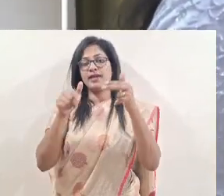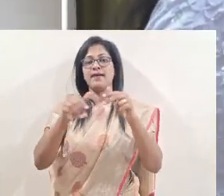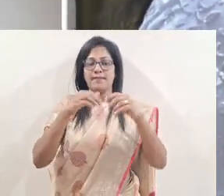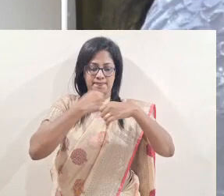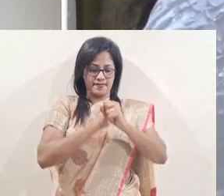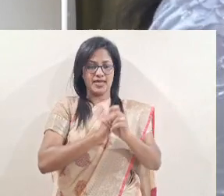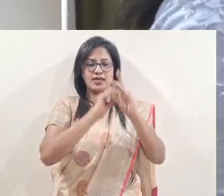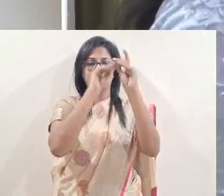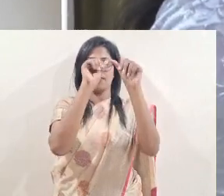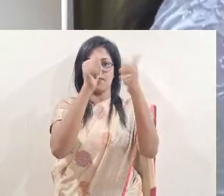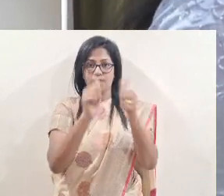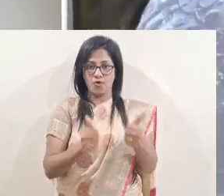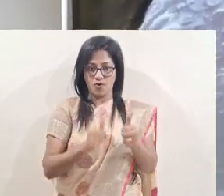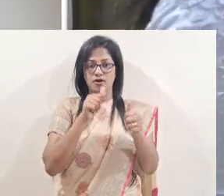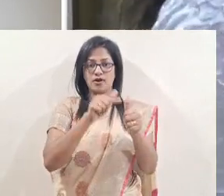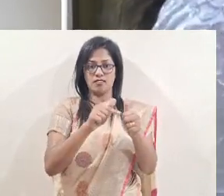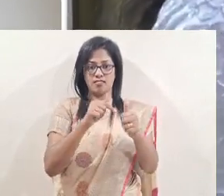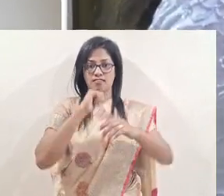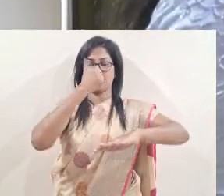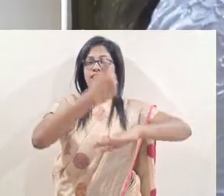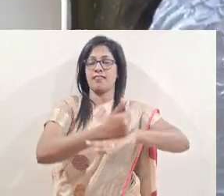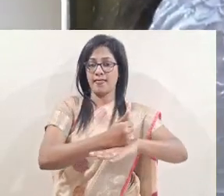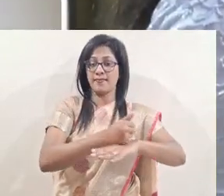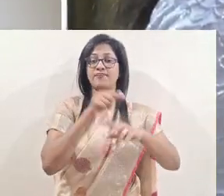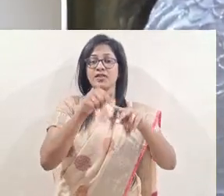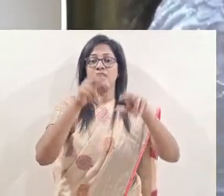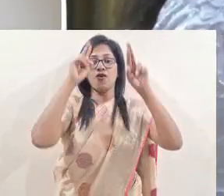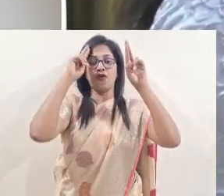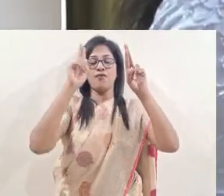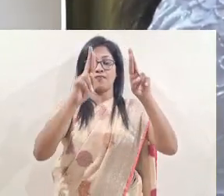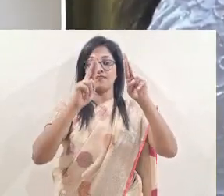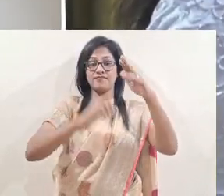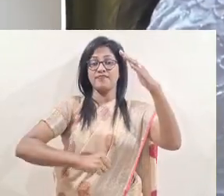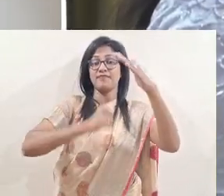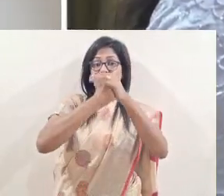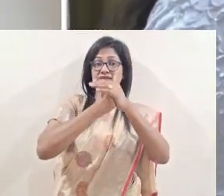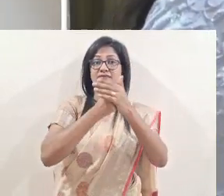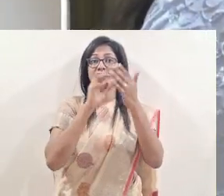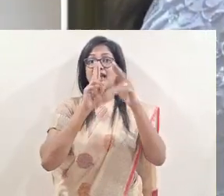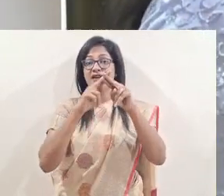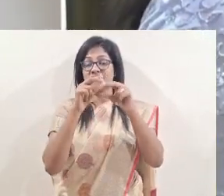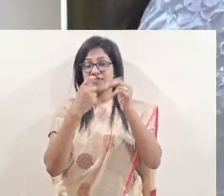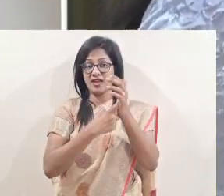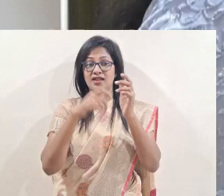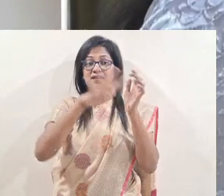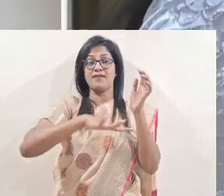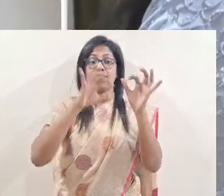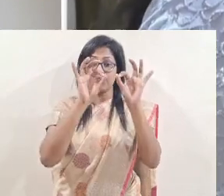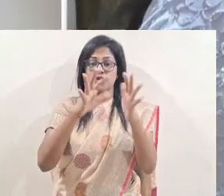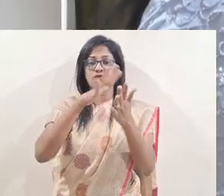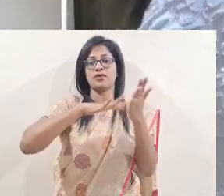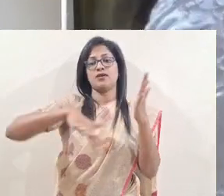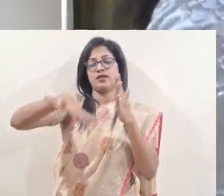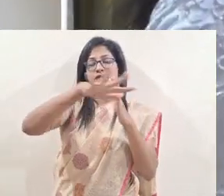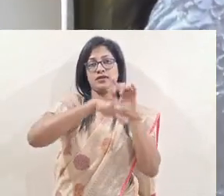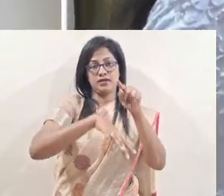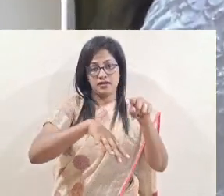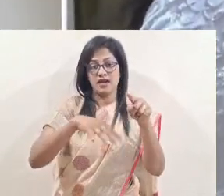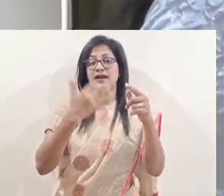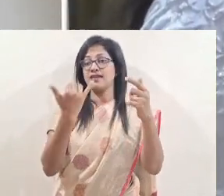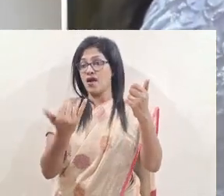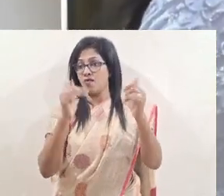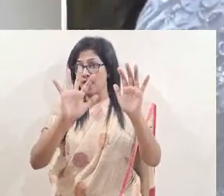which predicts the maximum FAR that can be allowed in that particular area, considering the existing